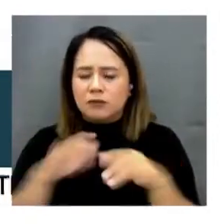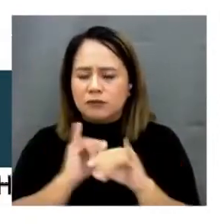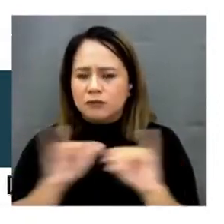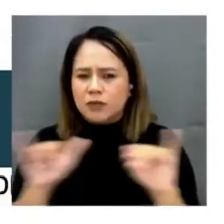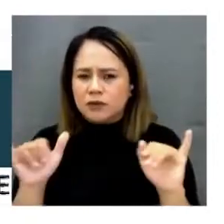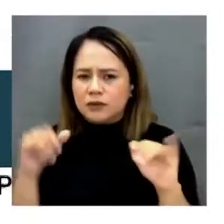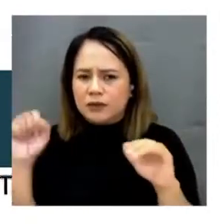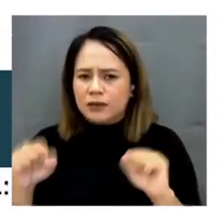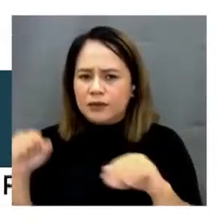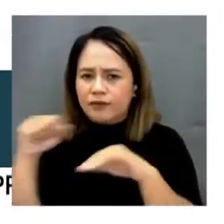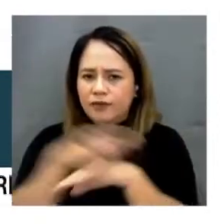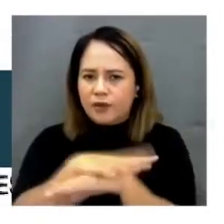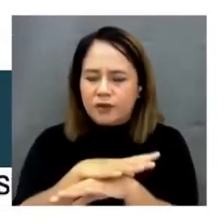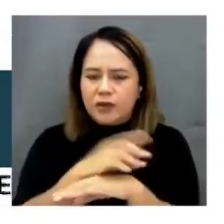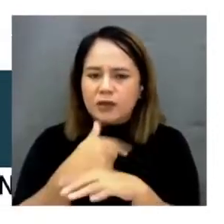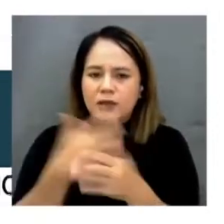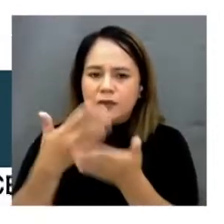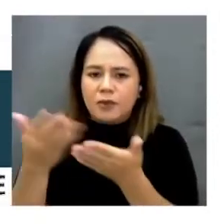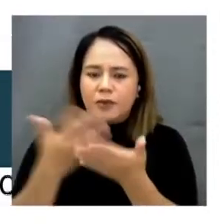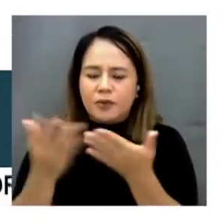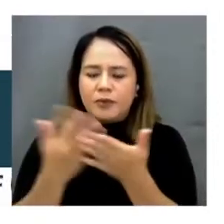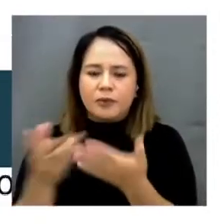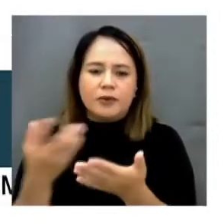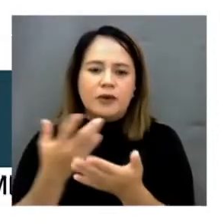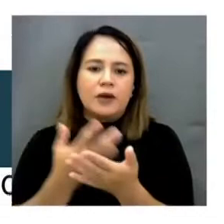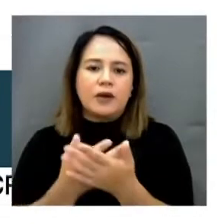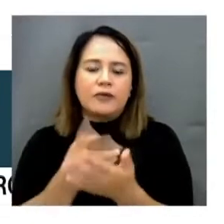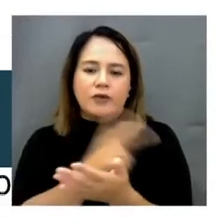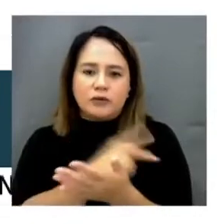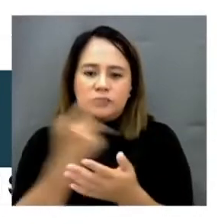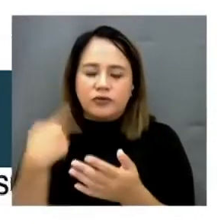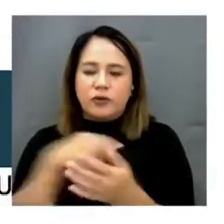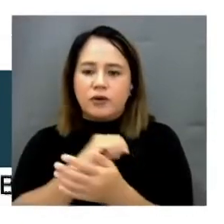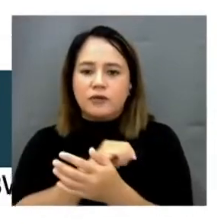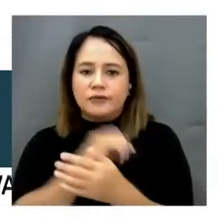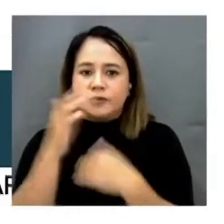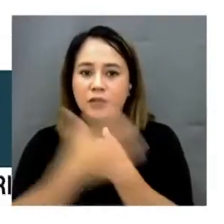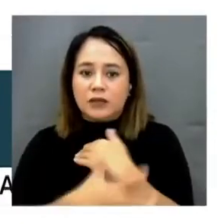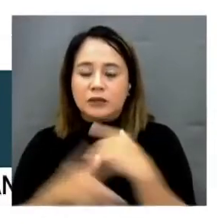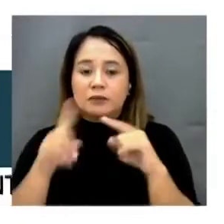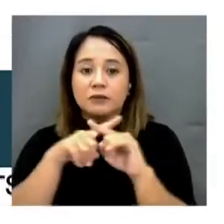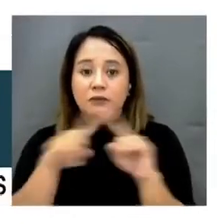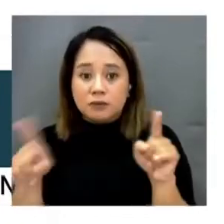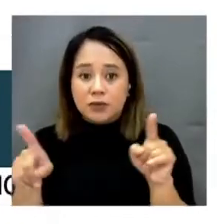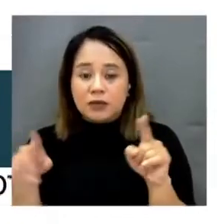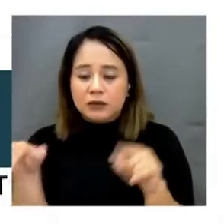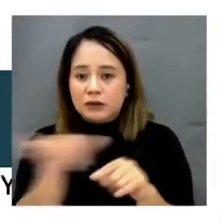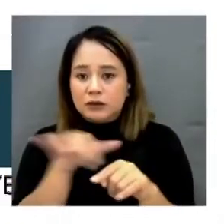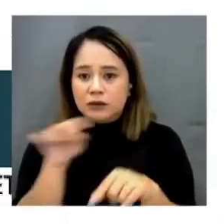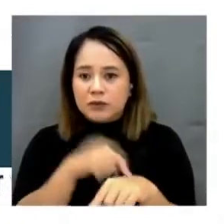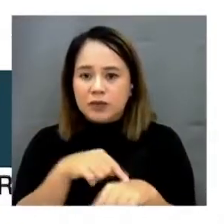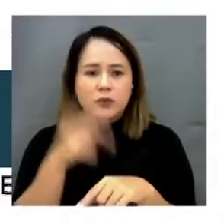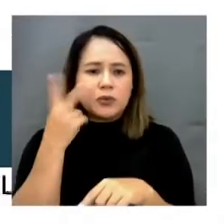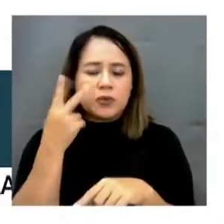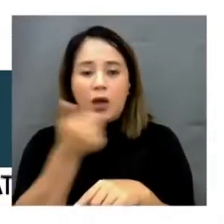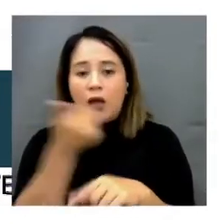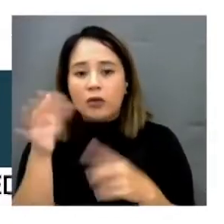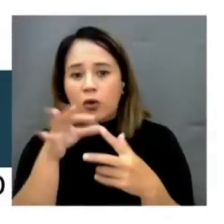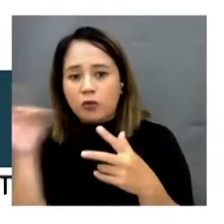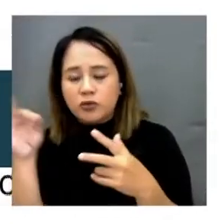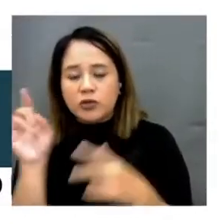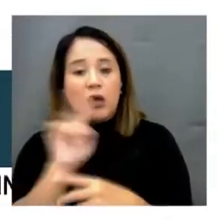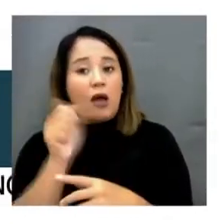the procurement of the vaccines for our country. But at the same time, let us look at other options. The other